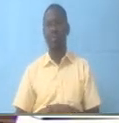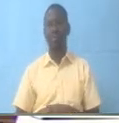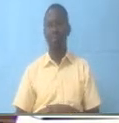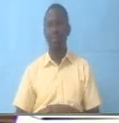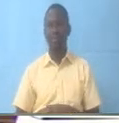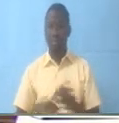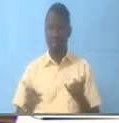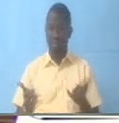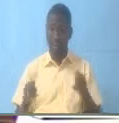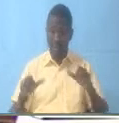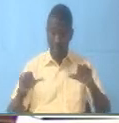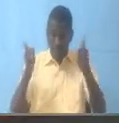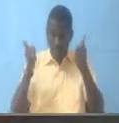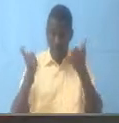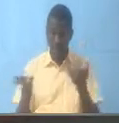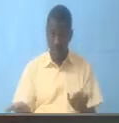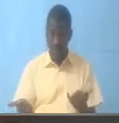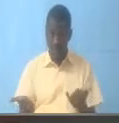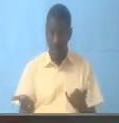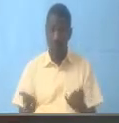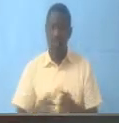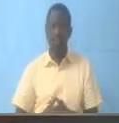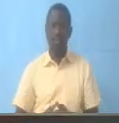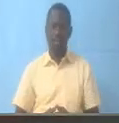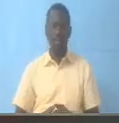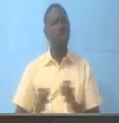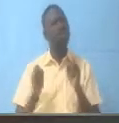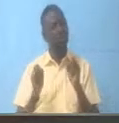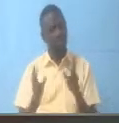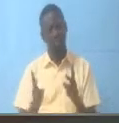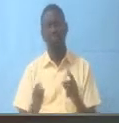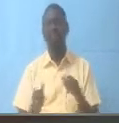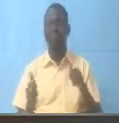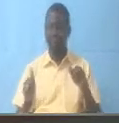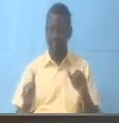Can we start now, Mr. Joof? Oh, yes, thank you.